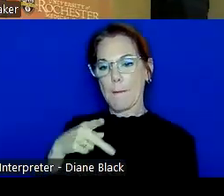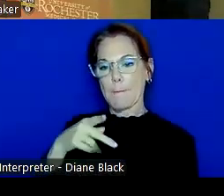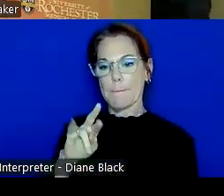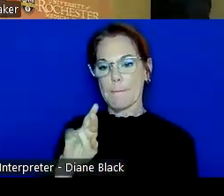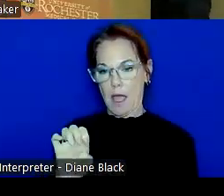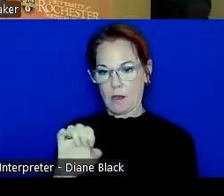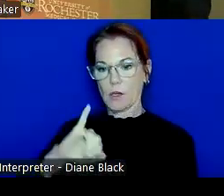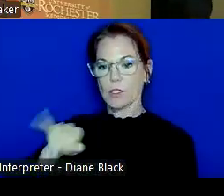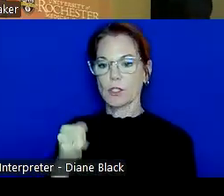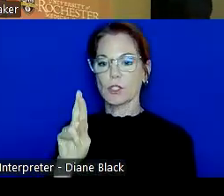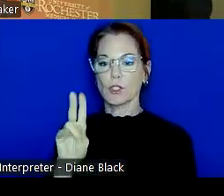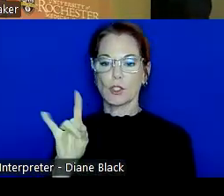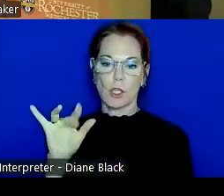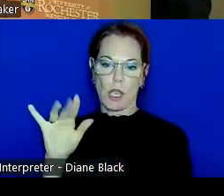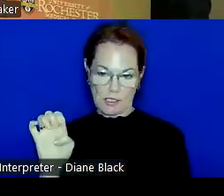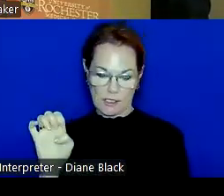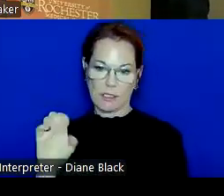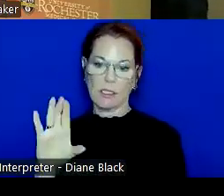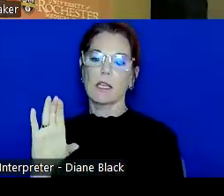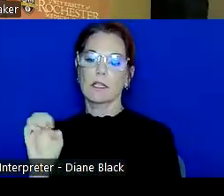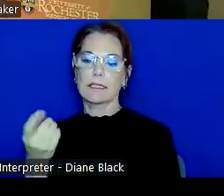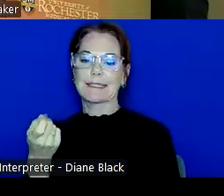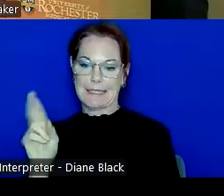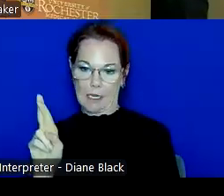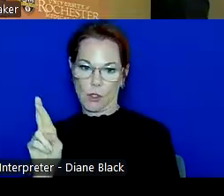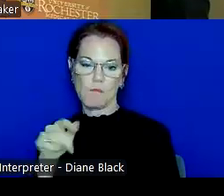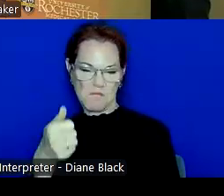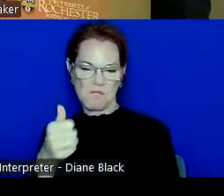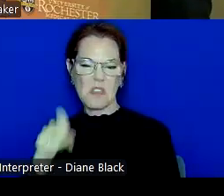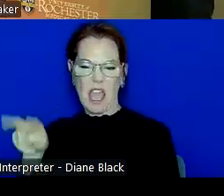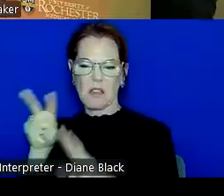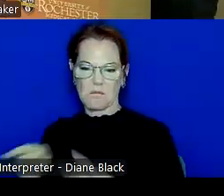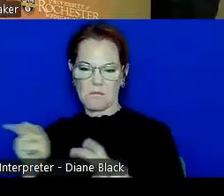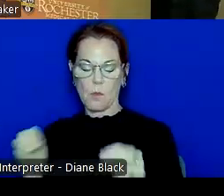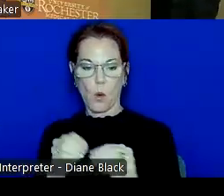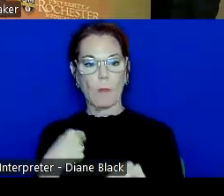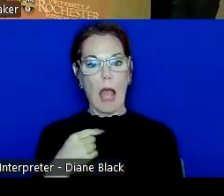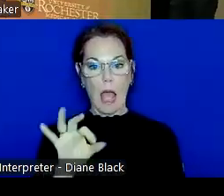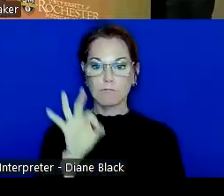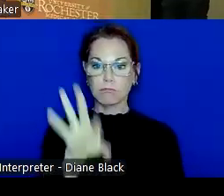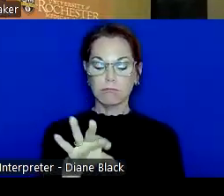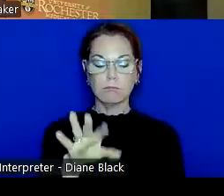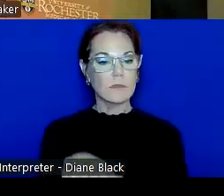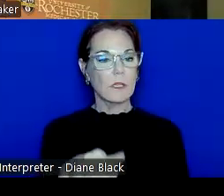look closer, but what I want to say is there is an undeniable thing happening in our community with housing. There is a lot of